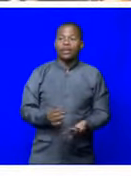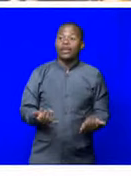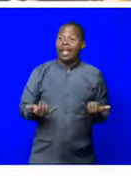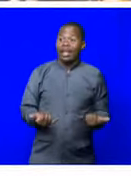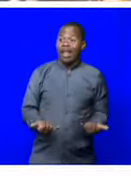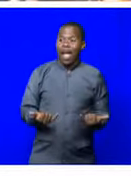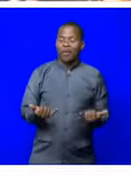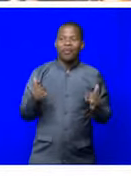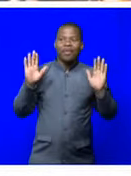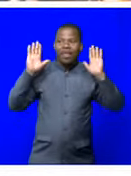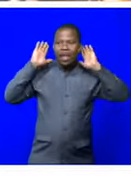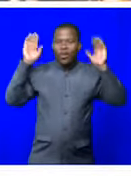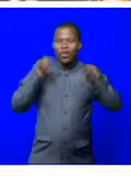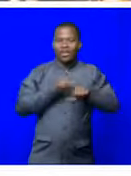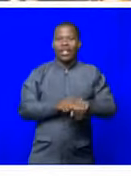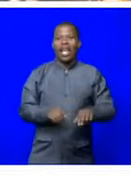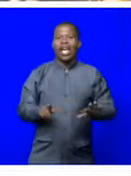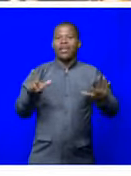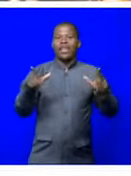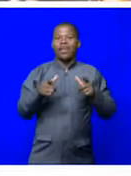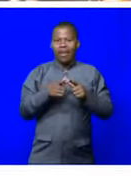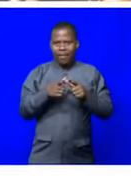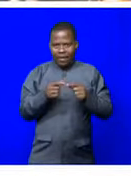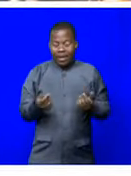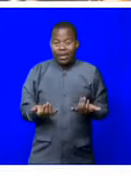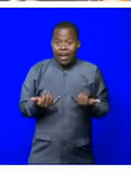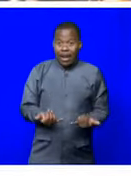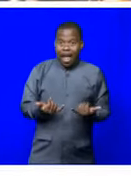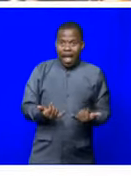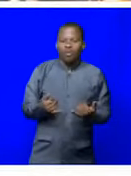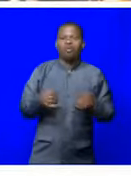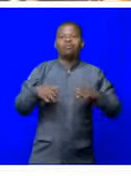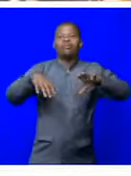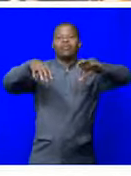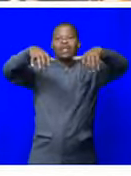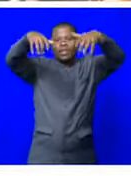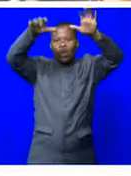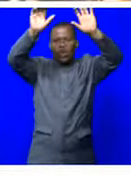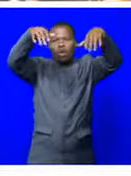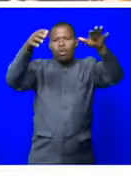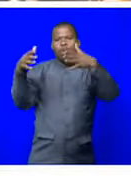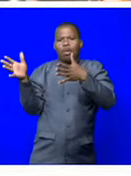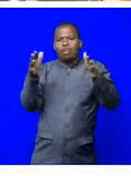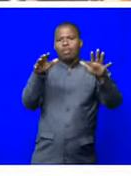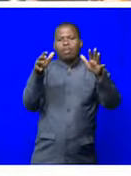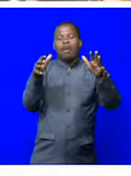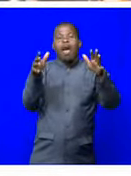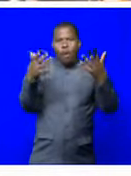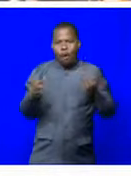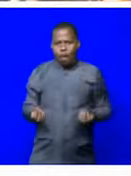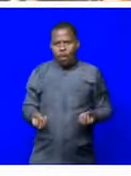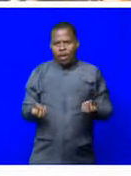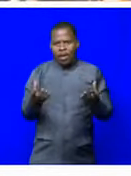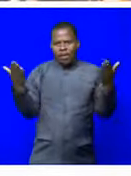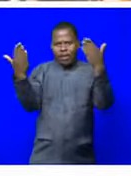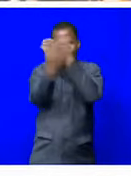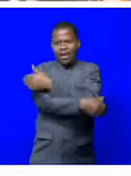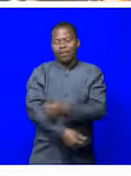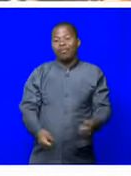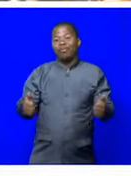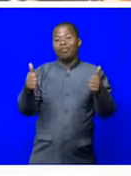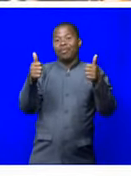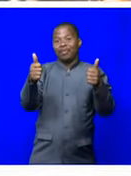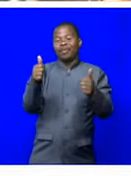Athi kuqitinani mbukeli sitibeka lapho ke dalo muhla siyabonga kakhulu ke kuhlala nathi sisakwethulela tona umbiko wesimo